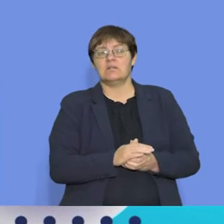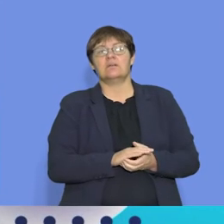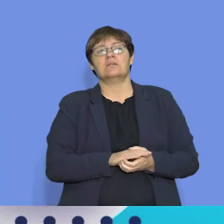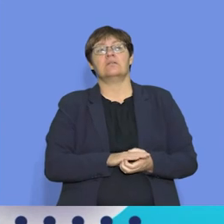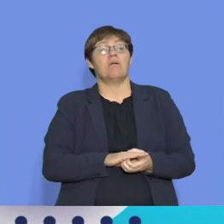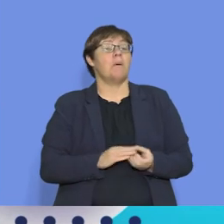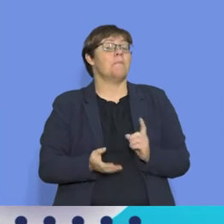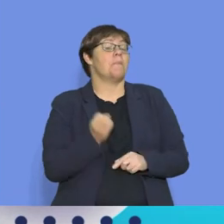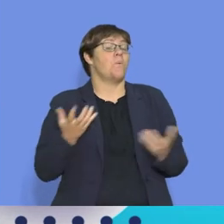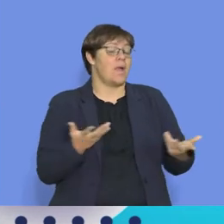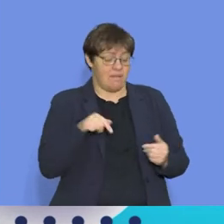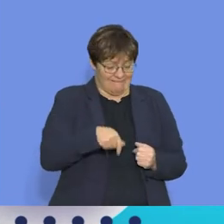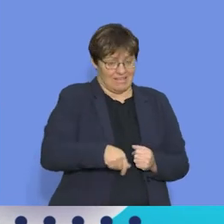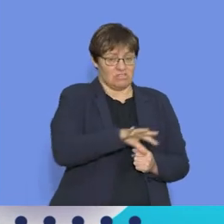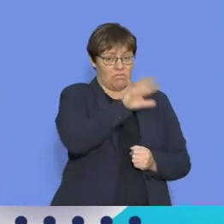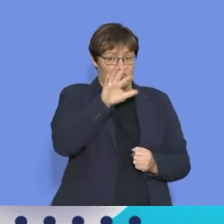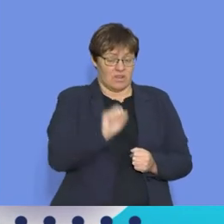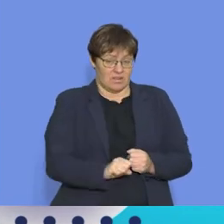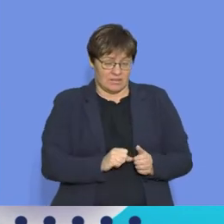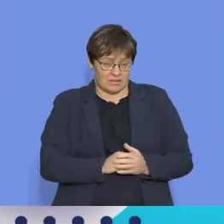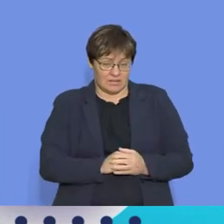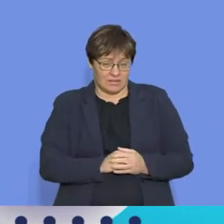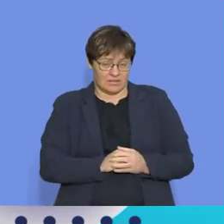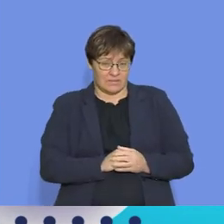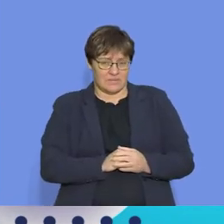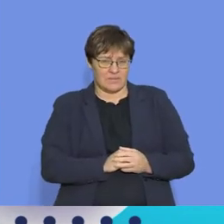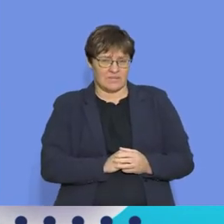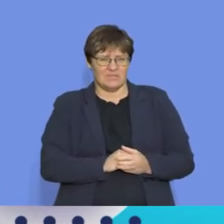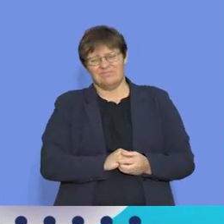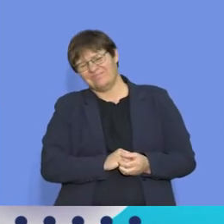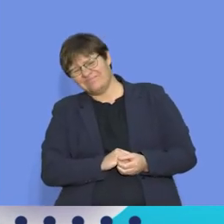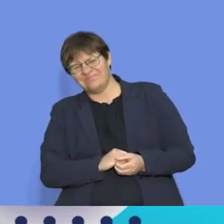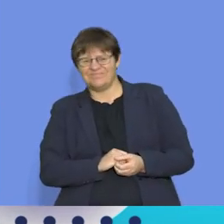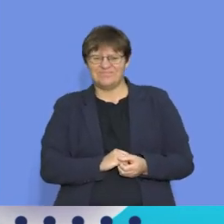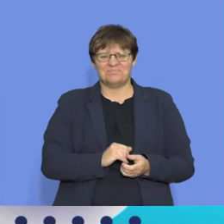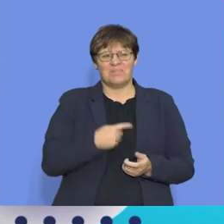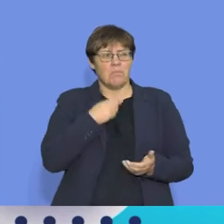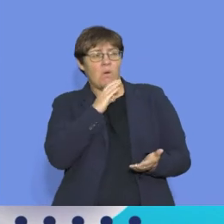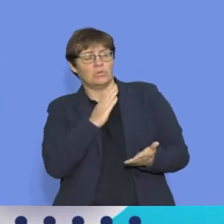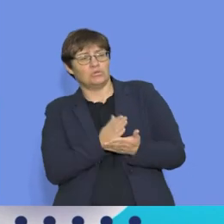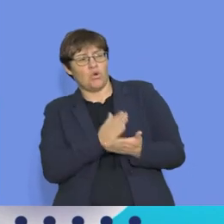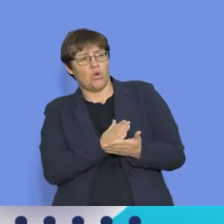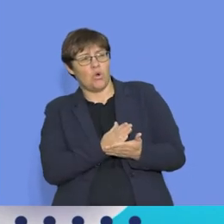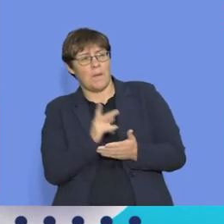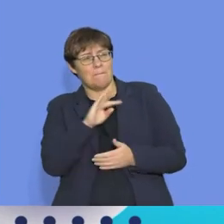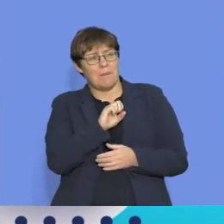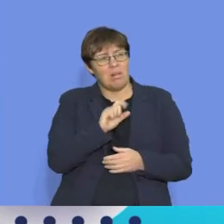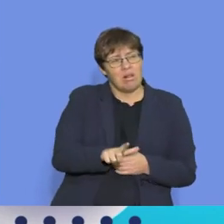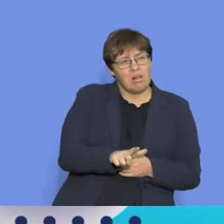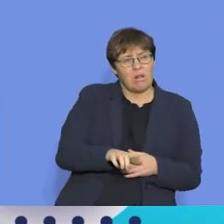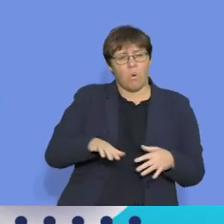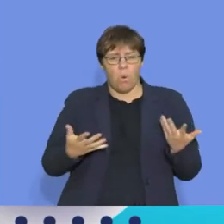is actually found in South Africa, is an animal that they weren't quite sure whether it should be a